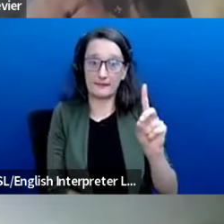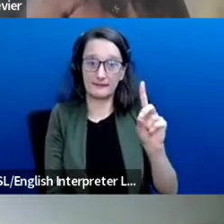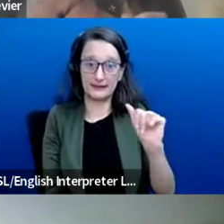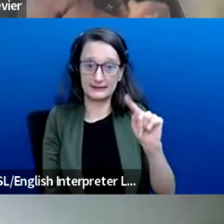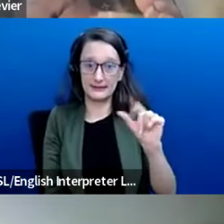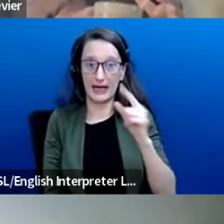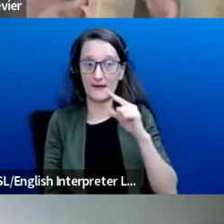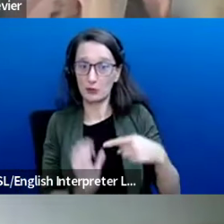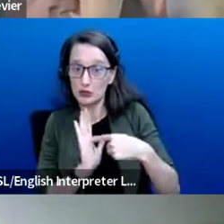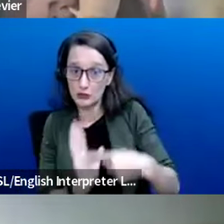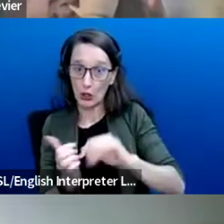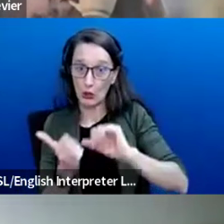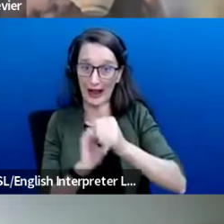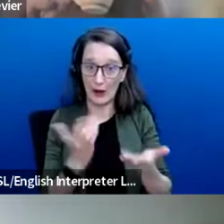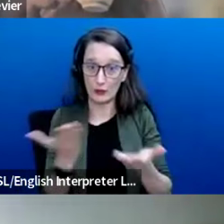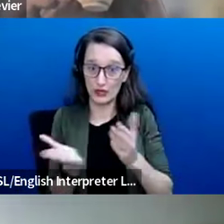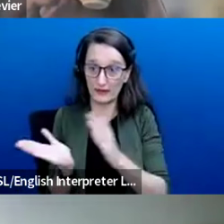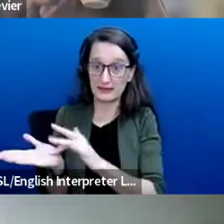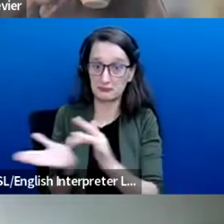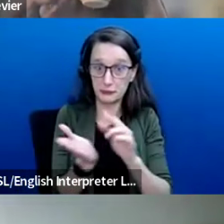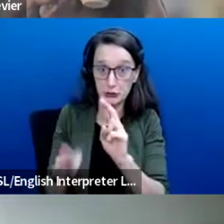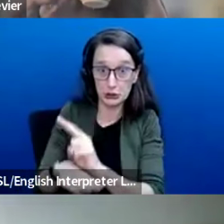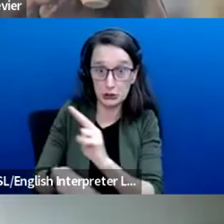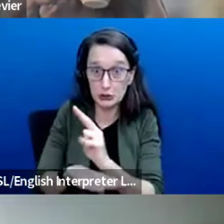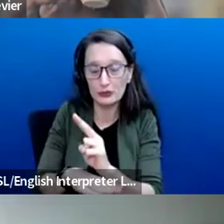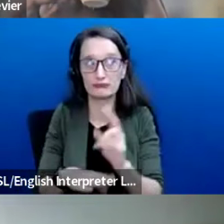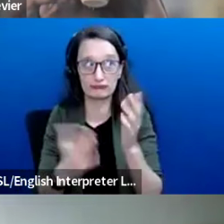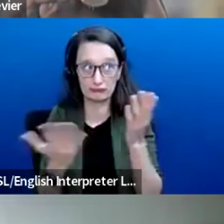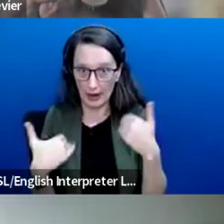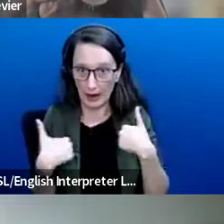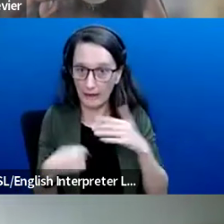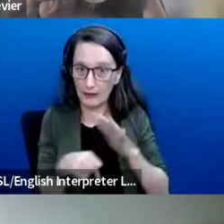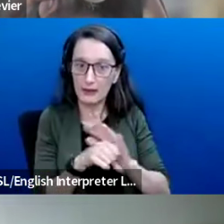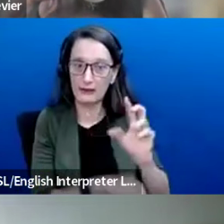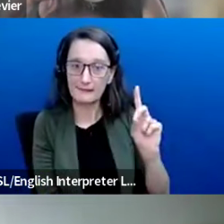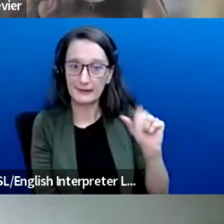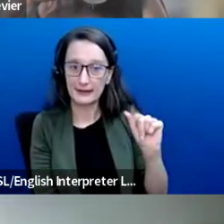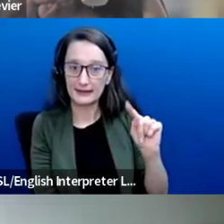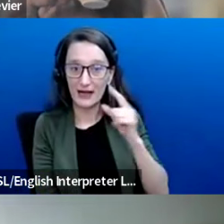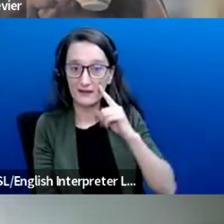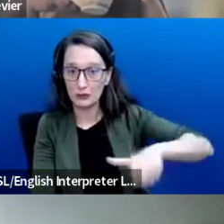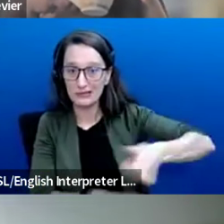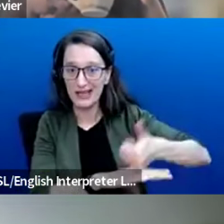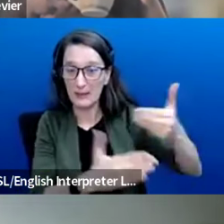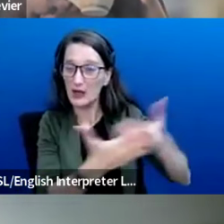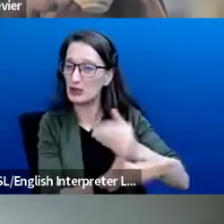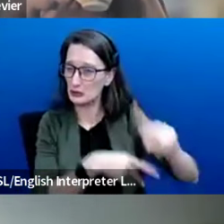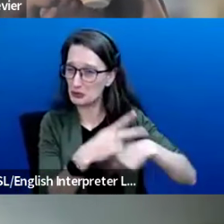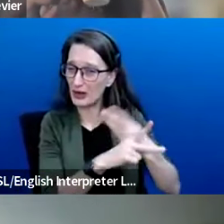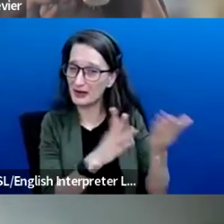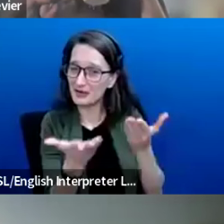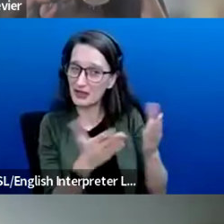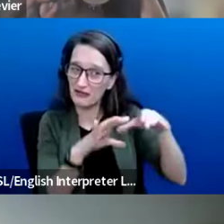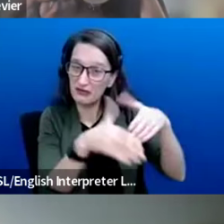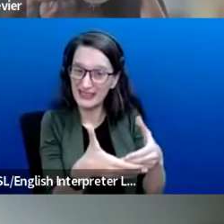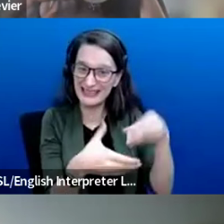being utilized, is there enough data then to create a new type of service, if that makes sense, within the